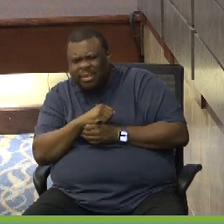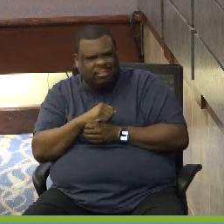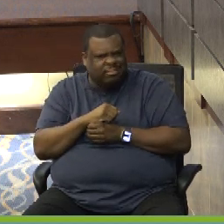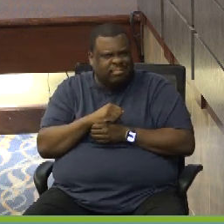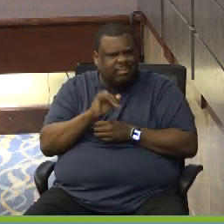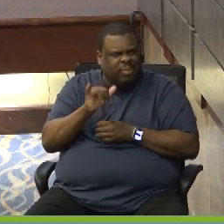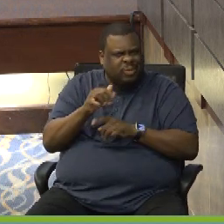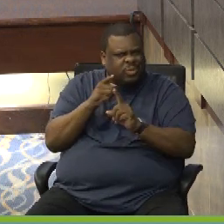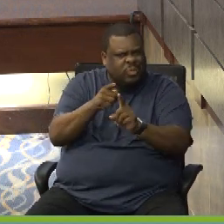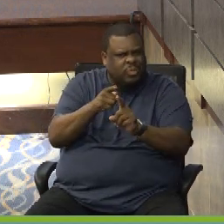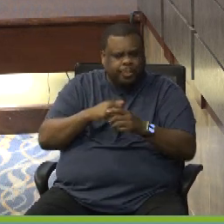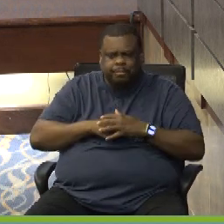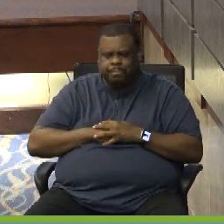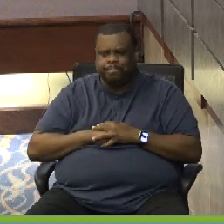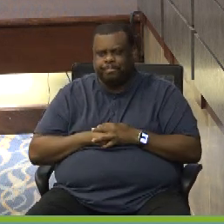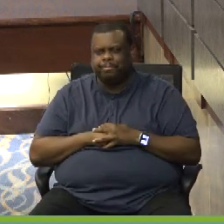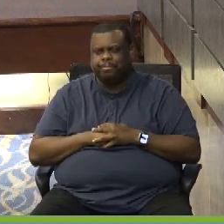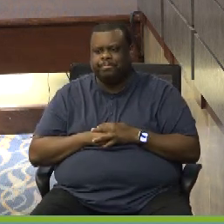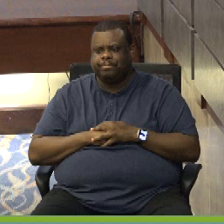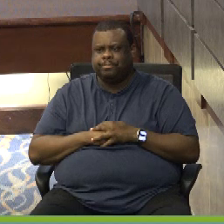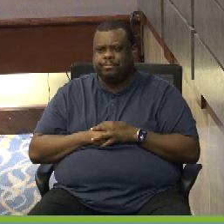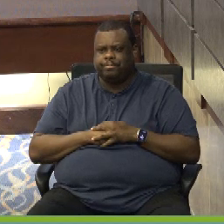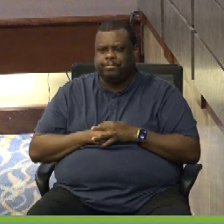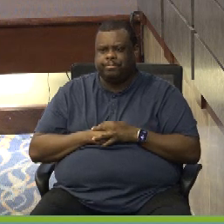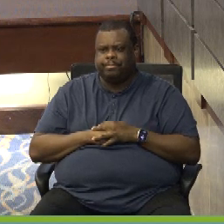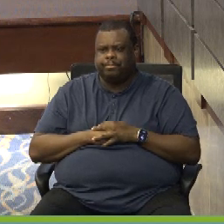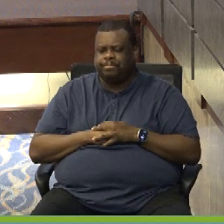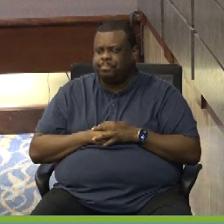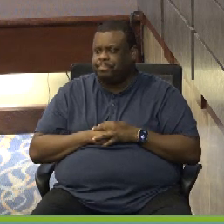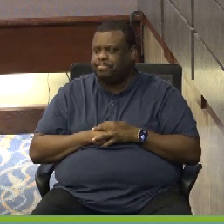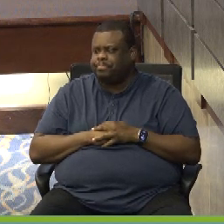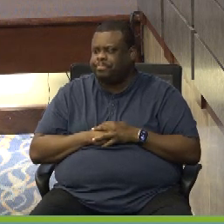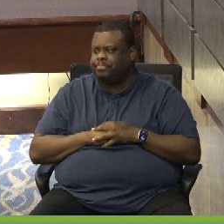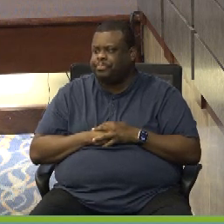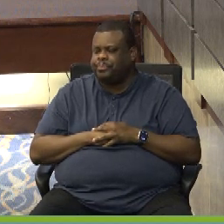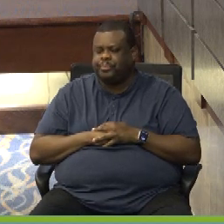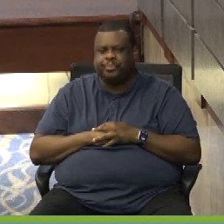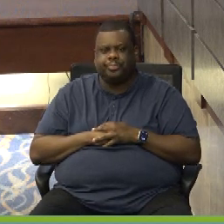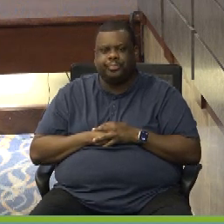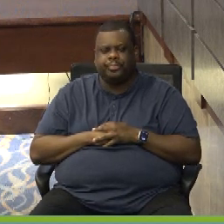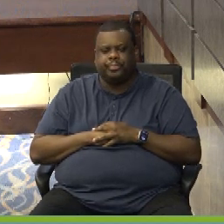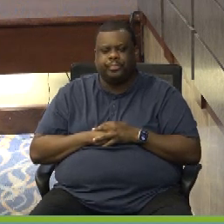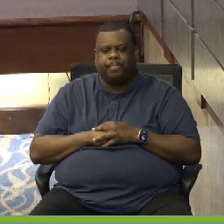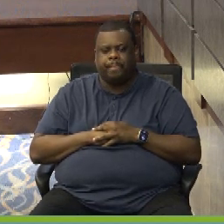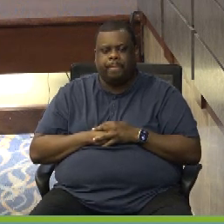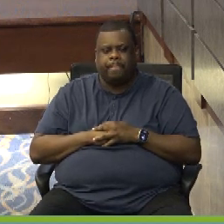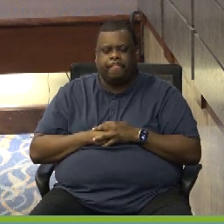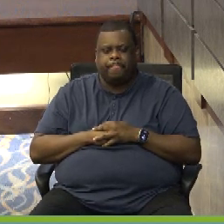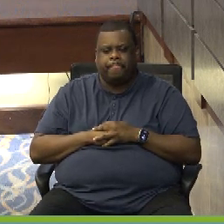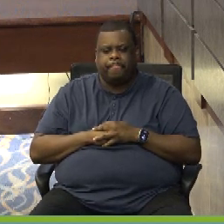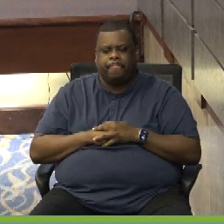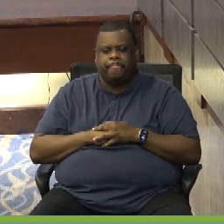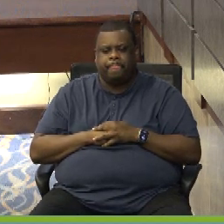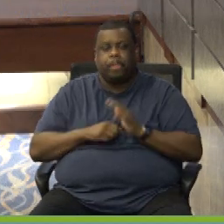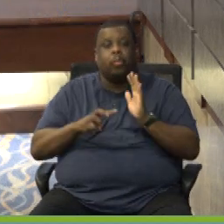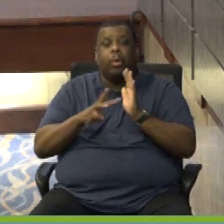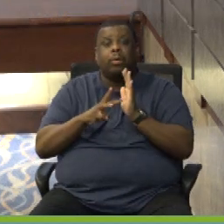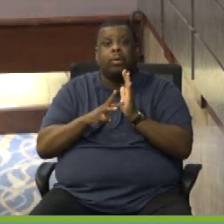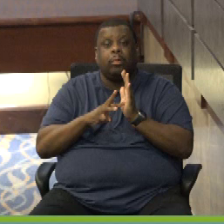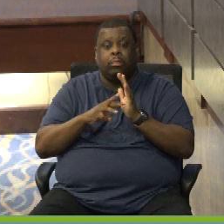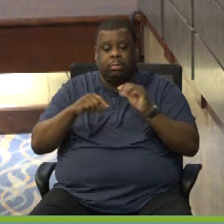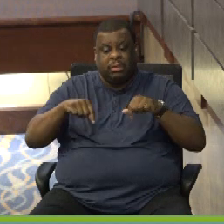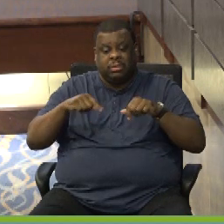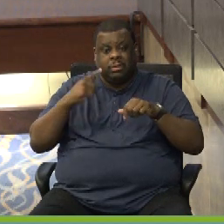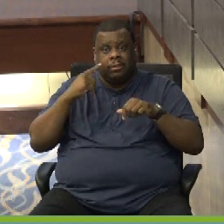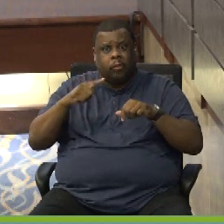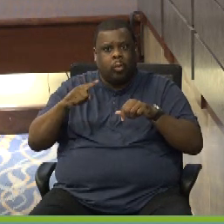are always close at hand. Greater than the sum of its parts, Waco is a city defined by and for its people, a place that